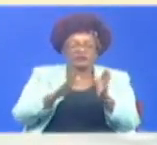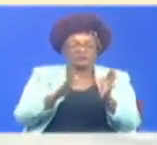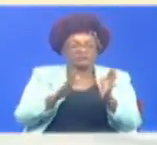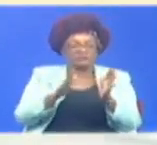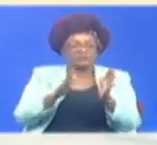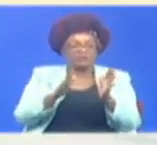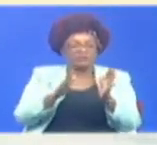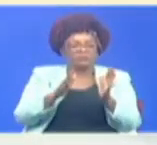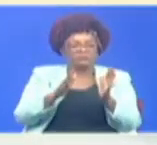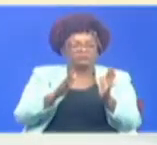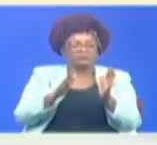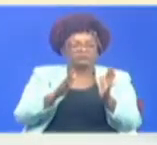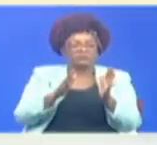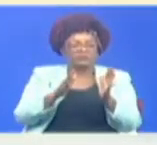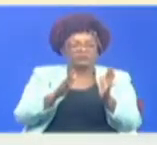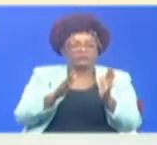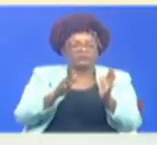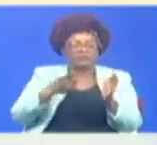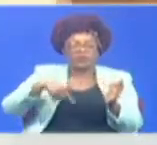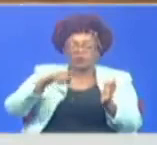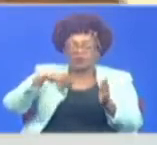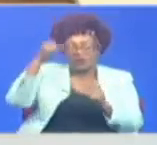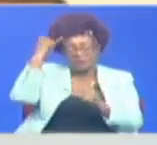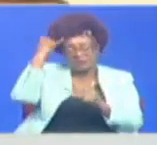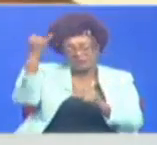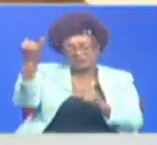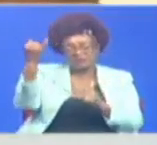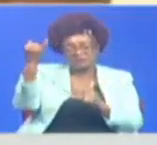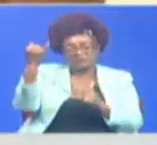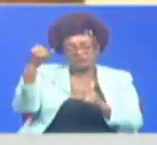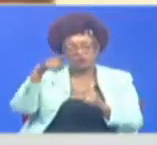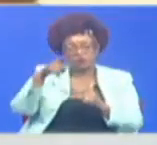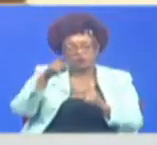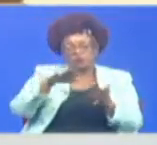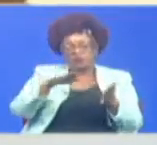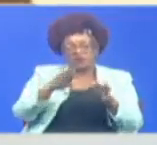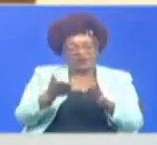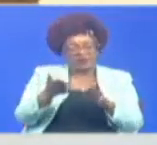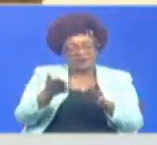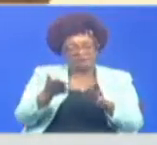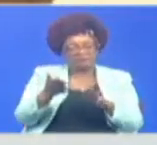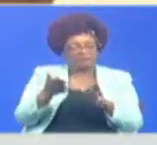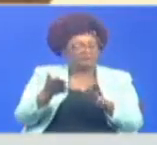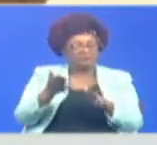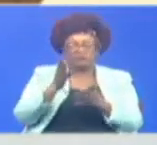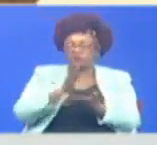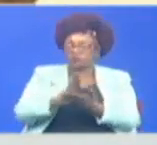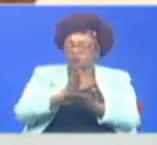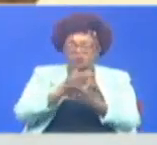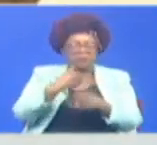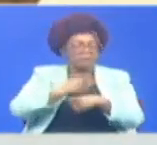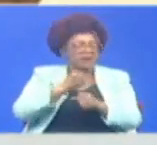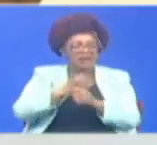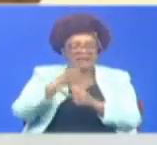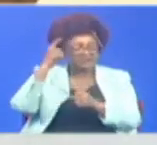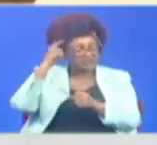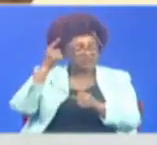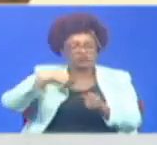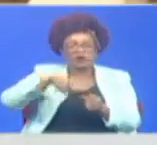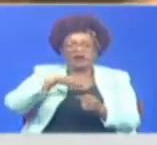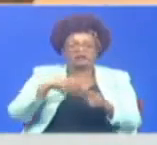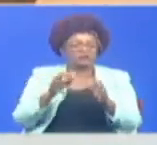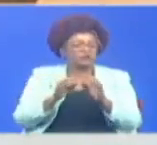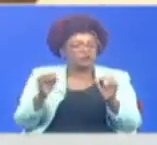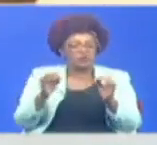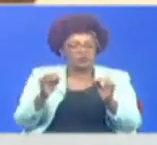To imagine that you are no more Raphael does not make any sense to us. You are a very